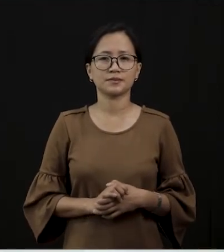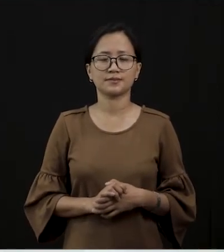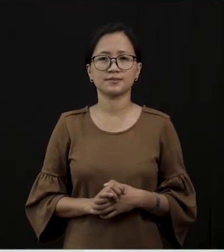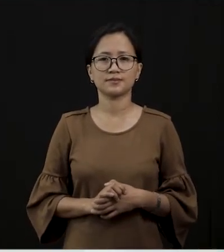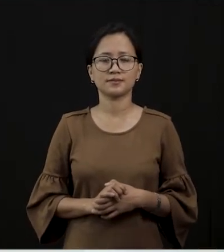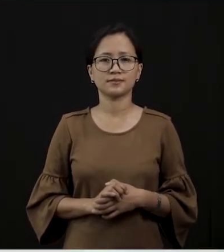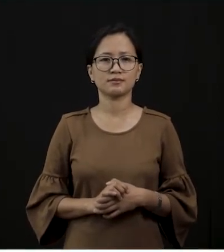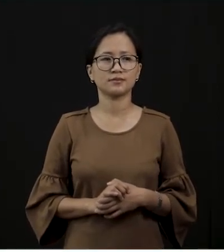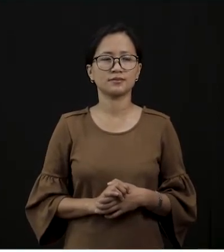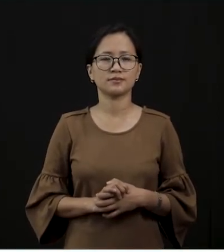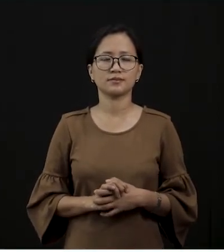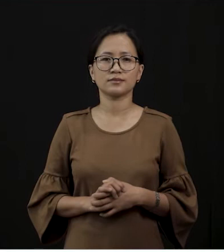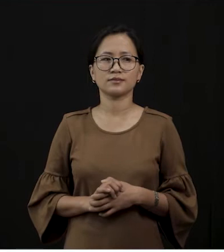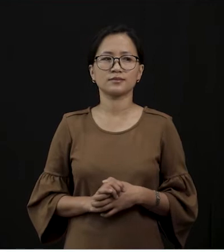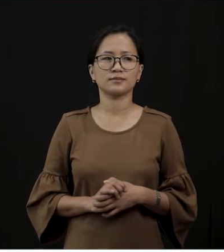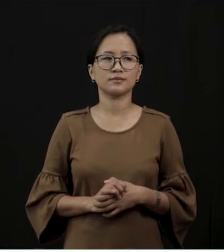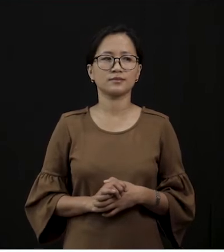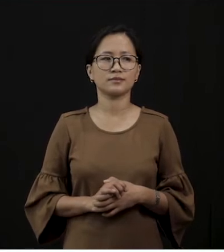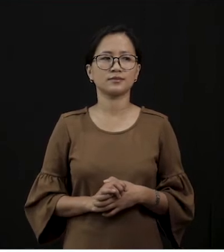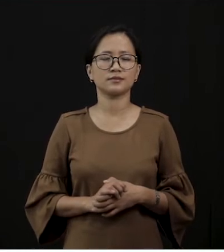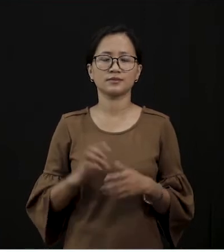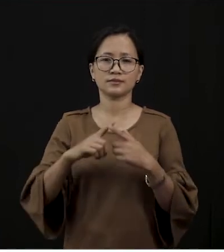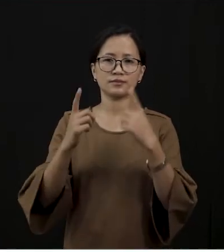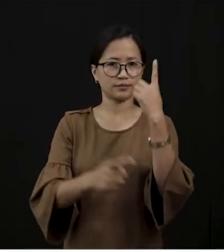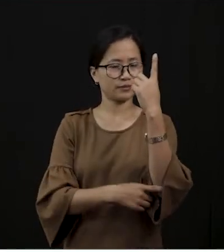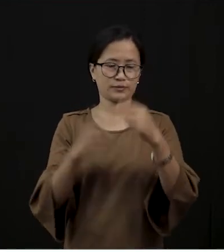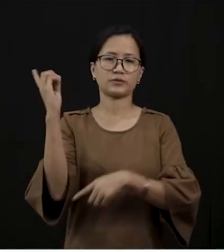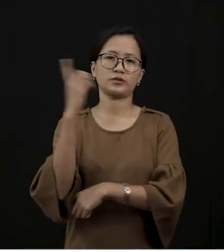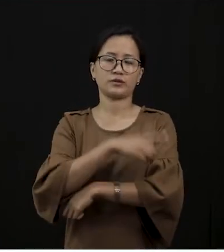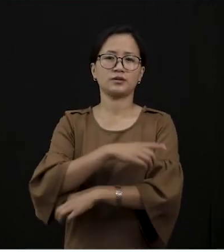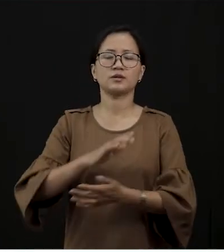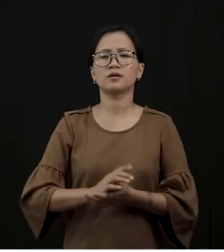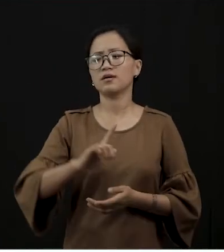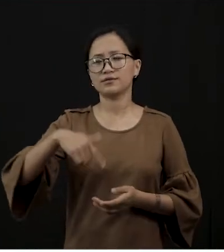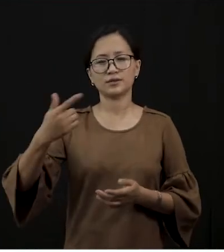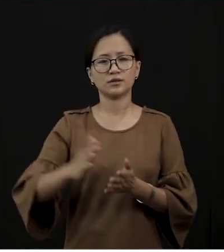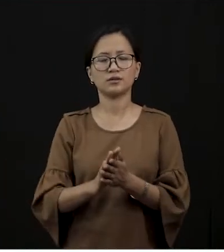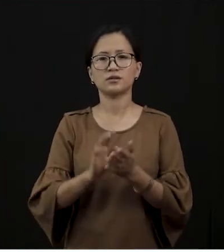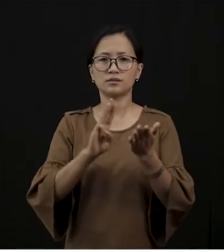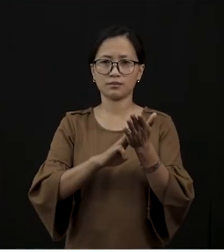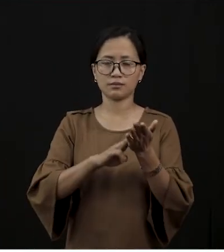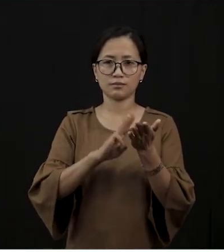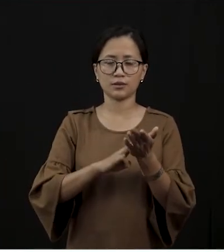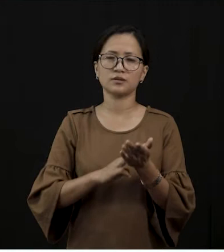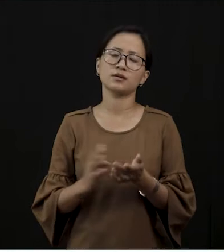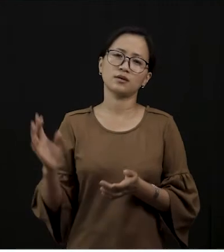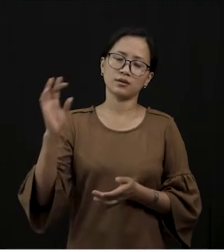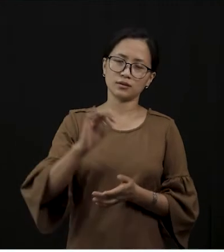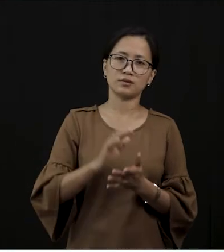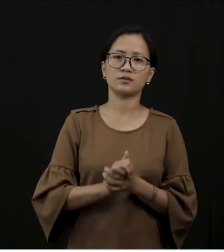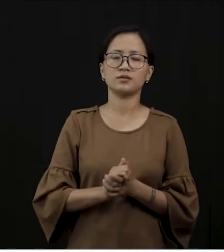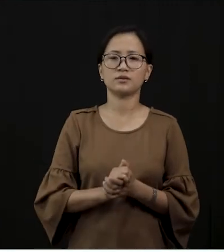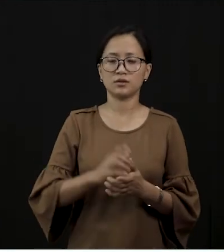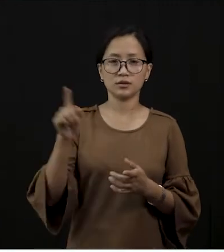is the seventh day, okay, or last day. After Sunday, Monday comes again and